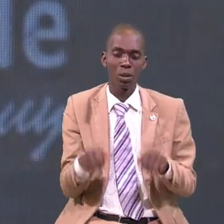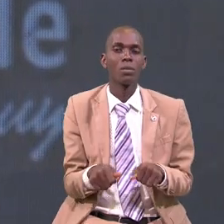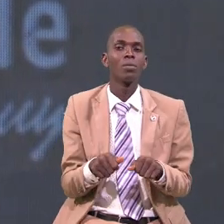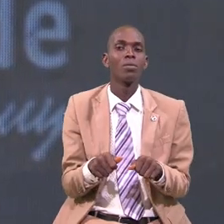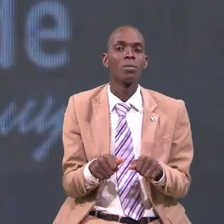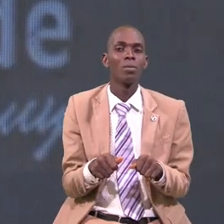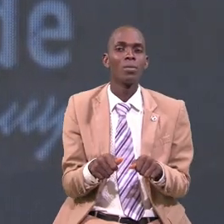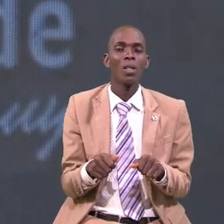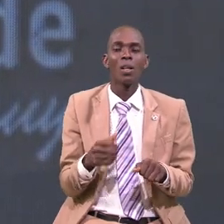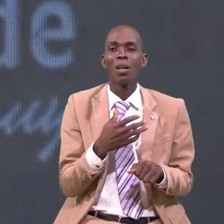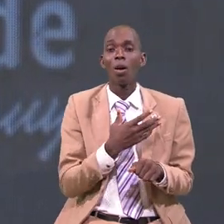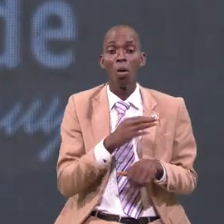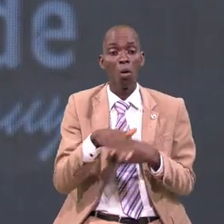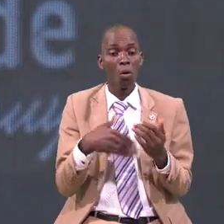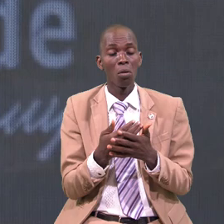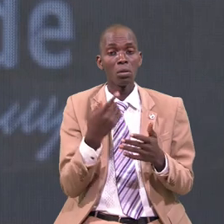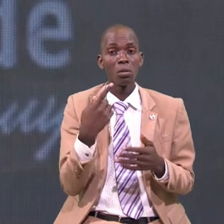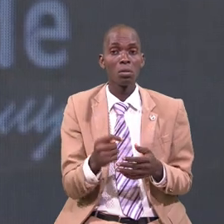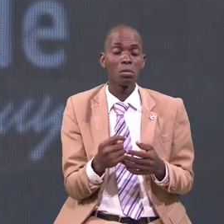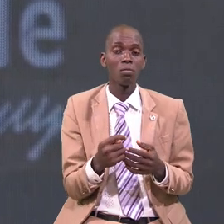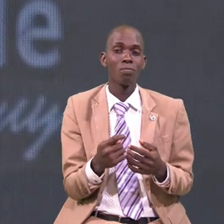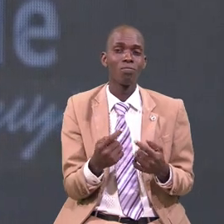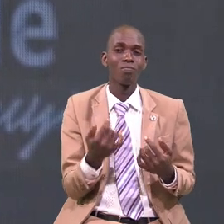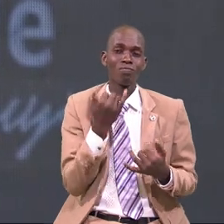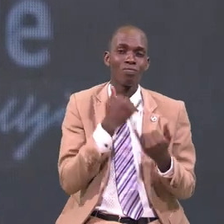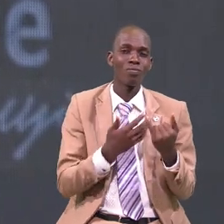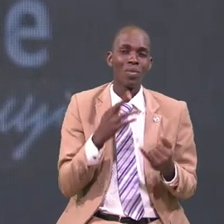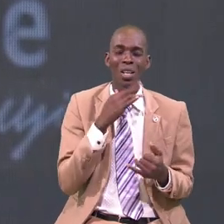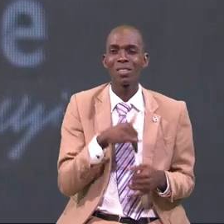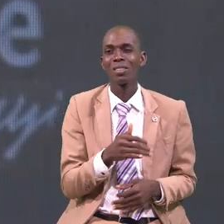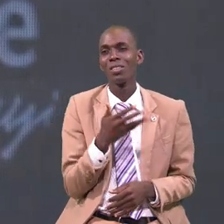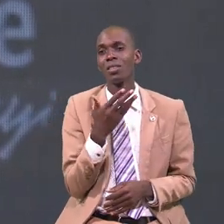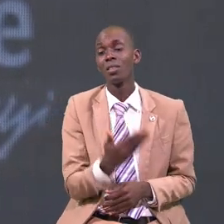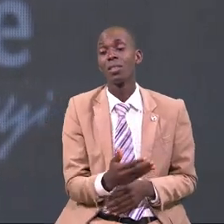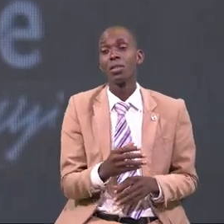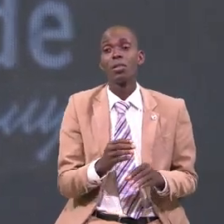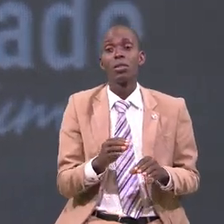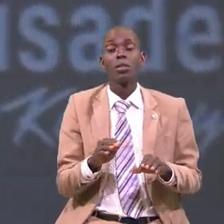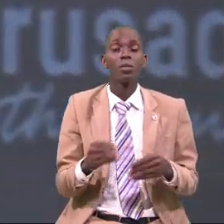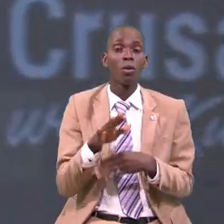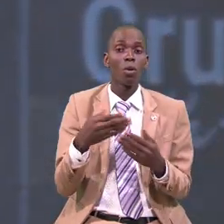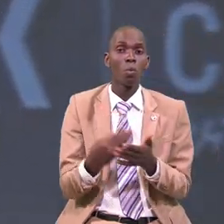Those past sins are still there. Give all your money to feed the poor.